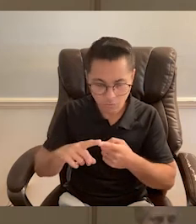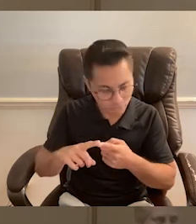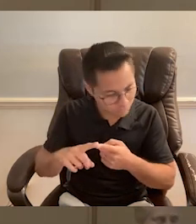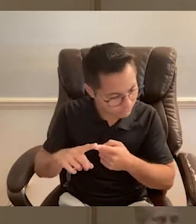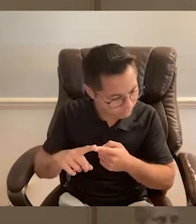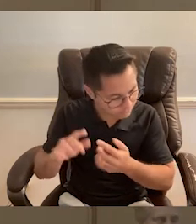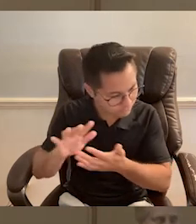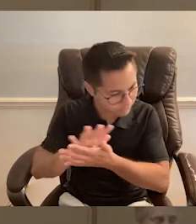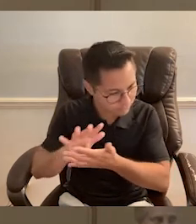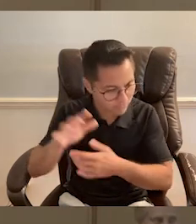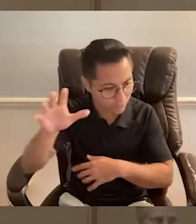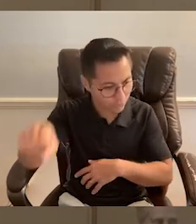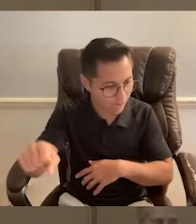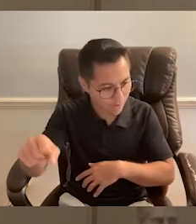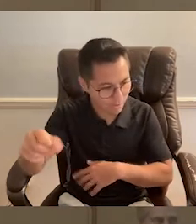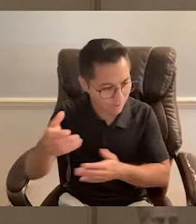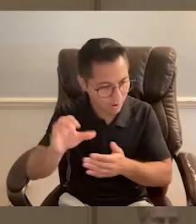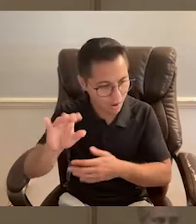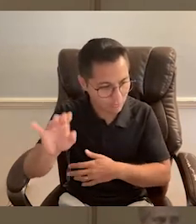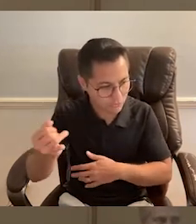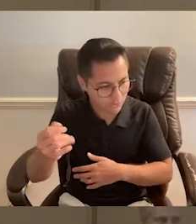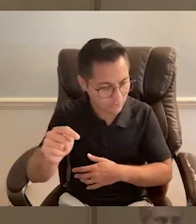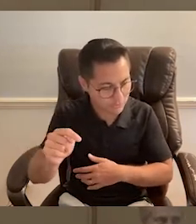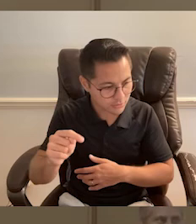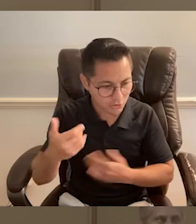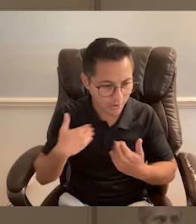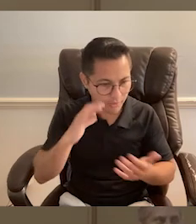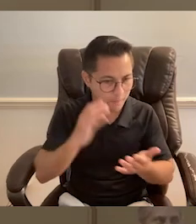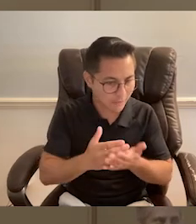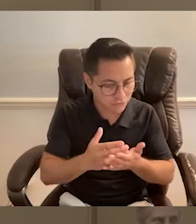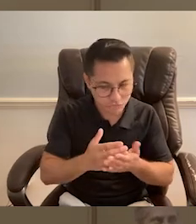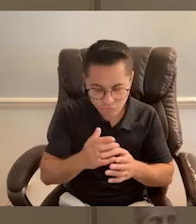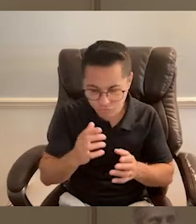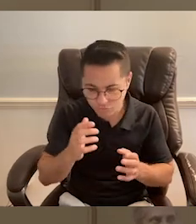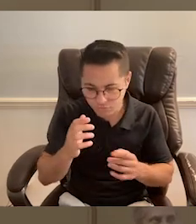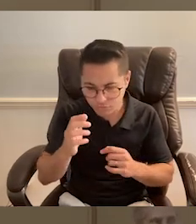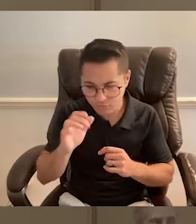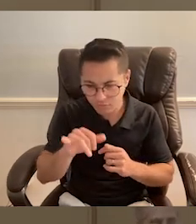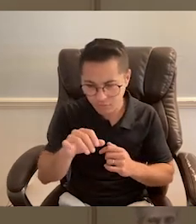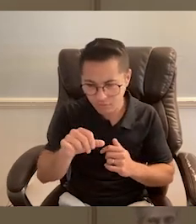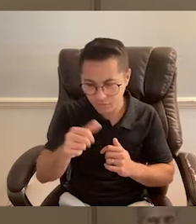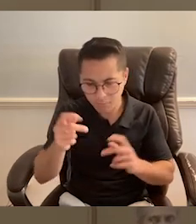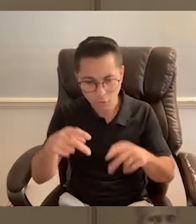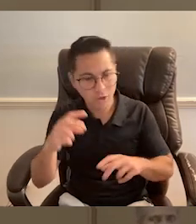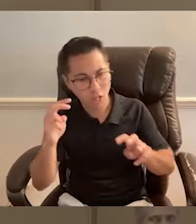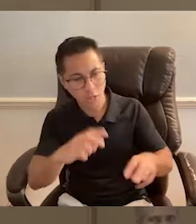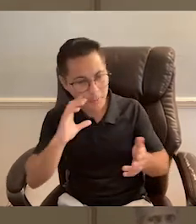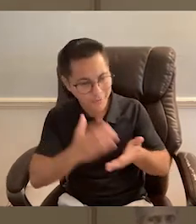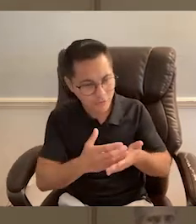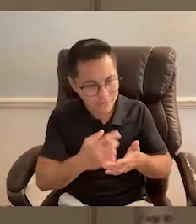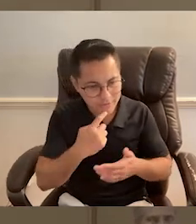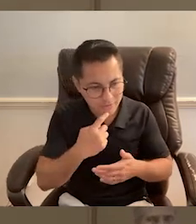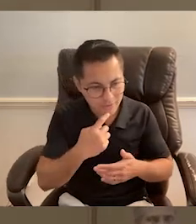can look, because ALS people cannot even look, their eyesight is not, is not good. If they can see, it's way